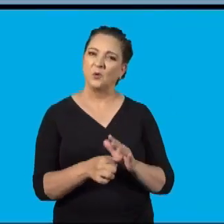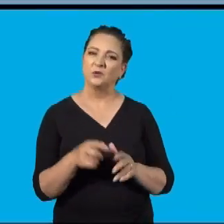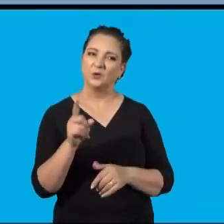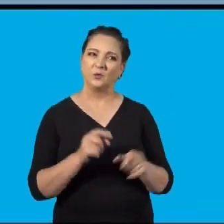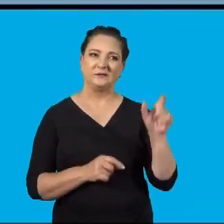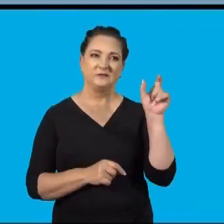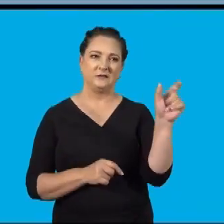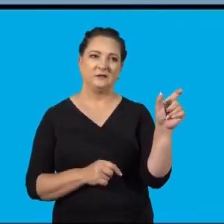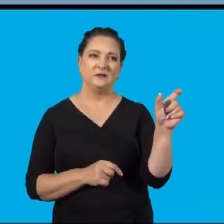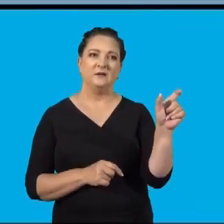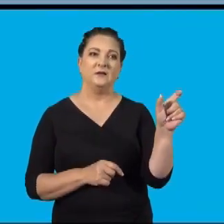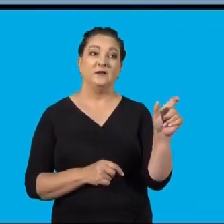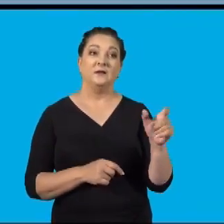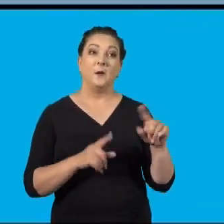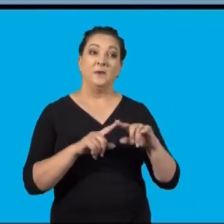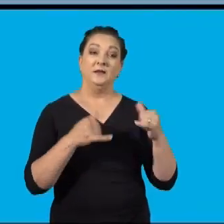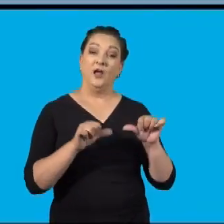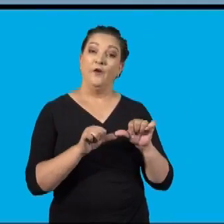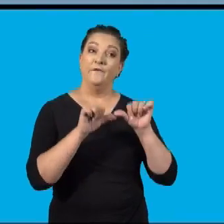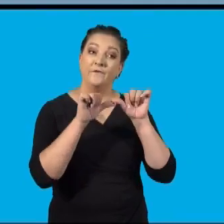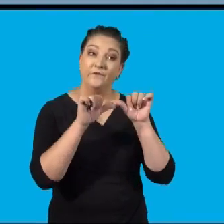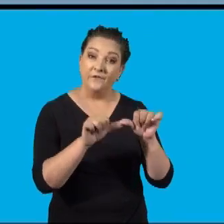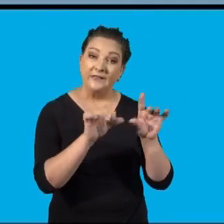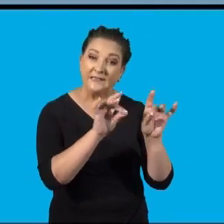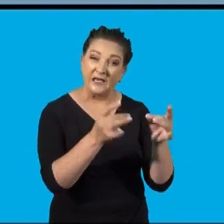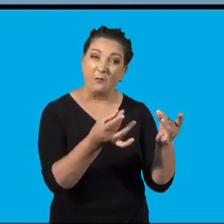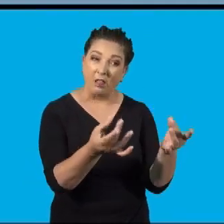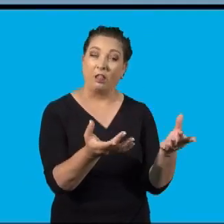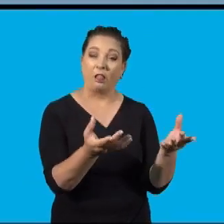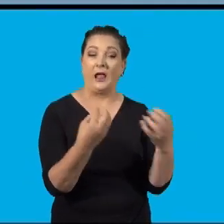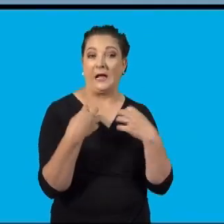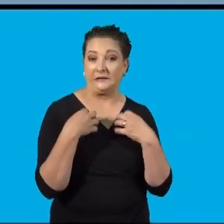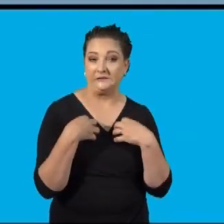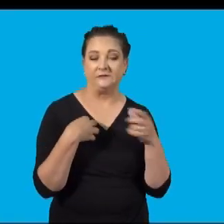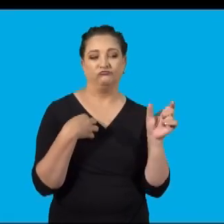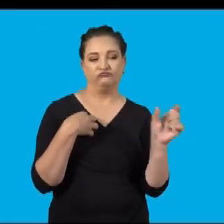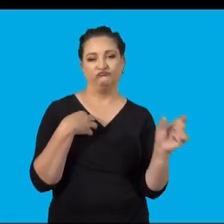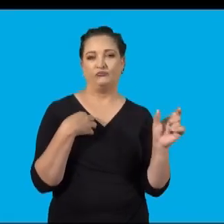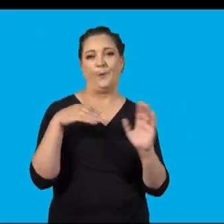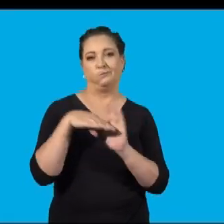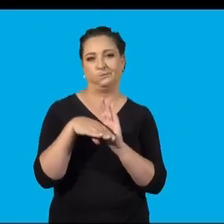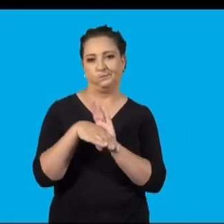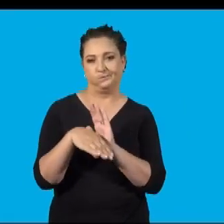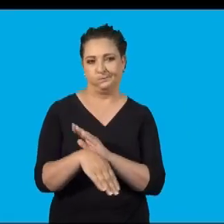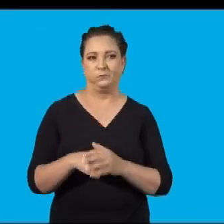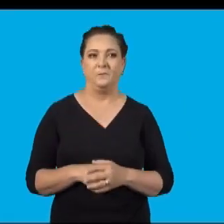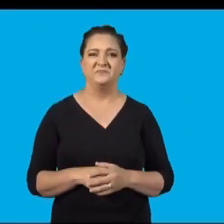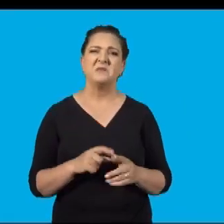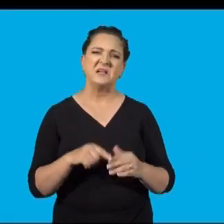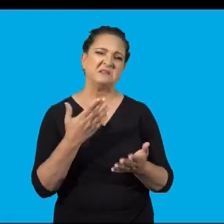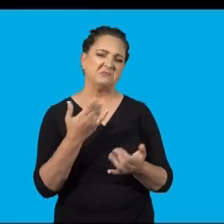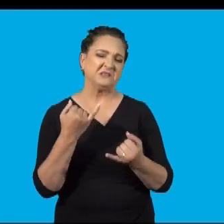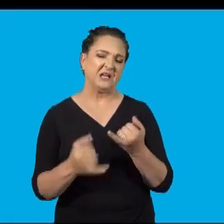and language. We spoke about fixed tangible assets as well as depreciation. Here are some